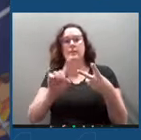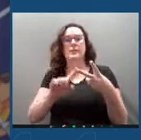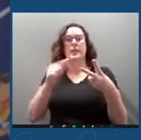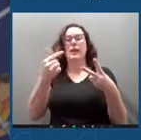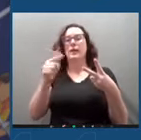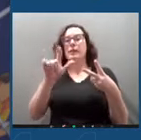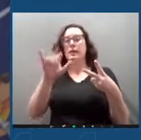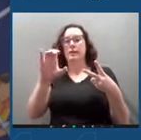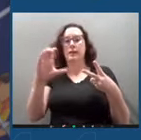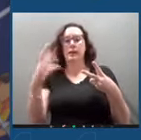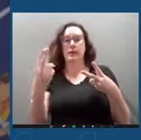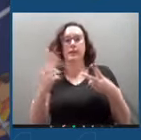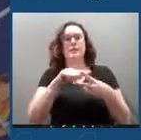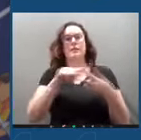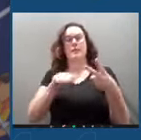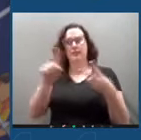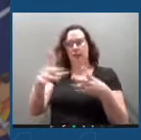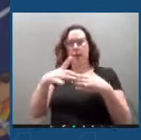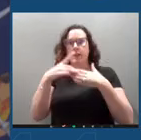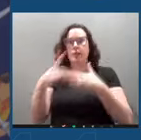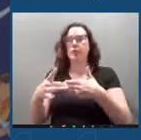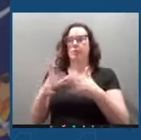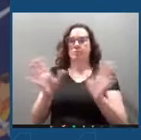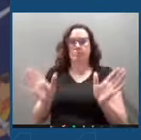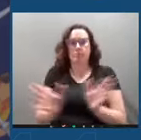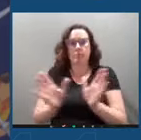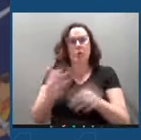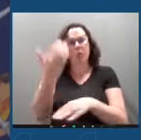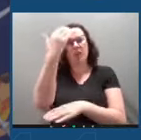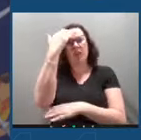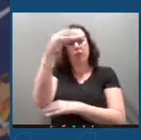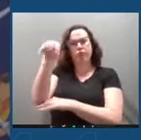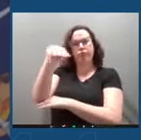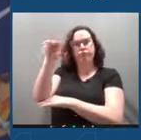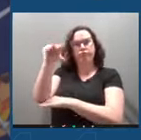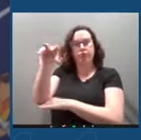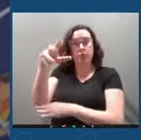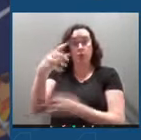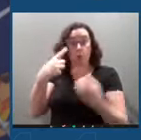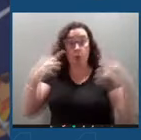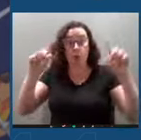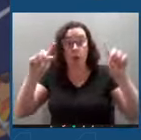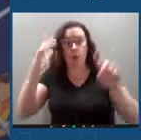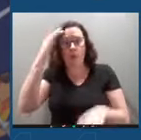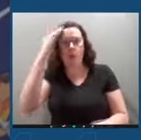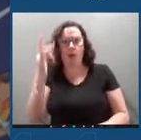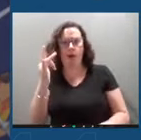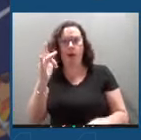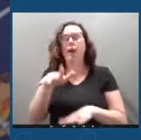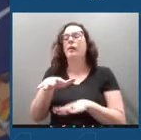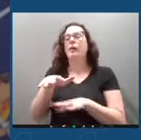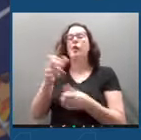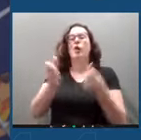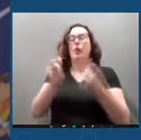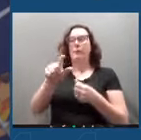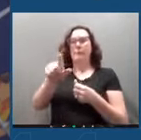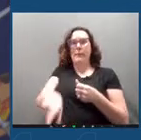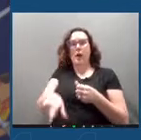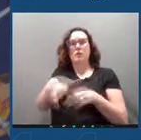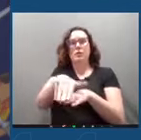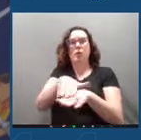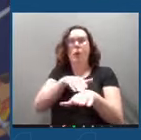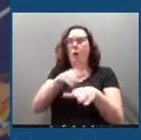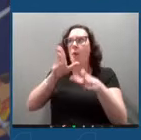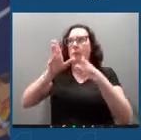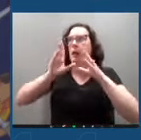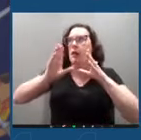happen. We know they work, we know they slow cars down, we know people have to pay attention, and we want that to happen. So